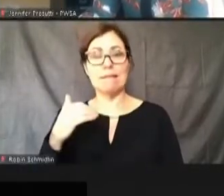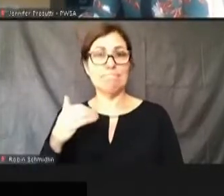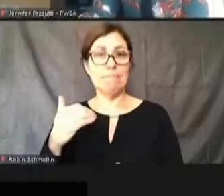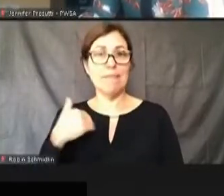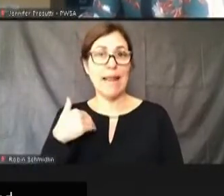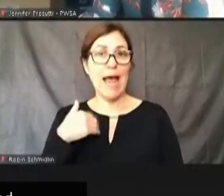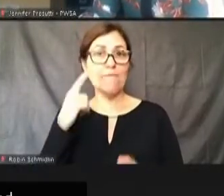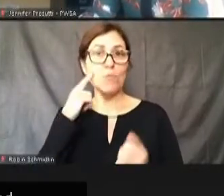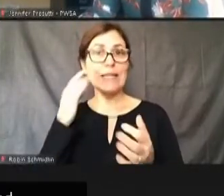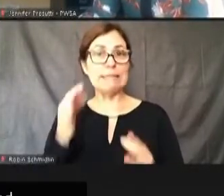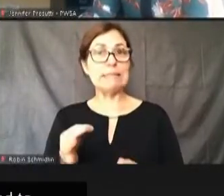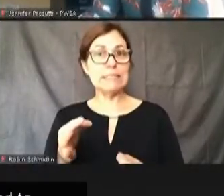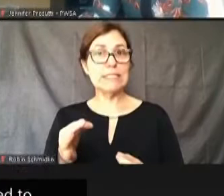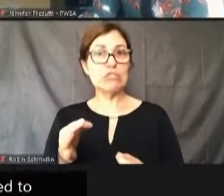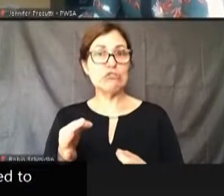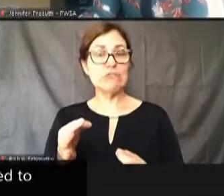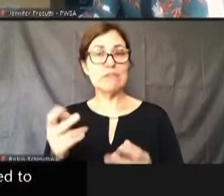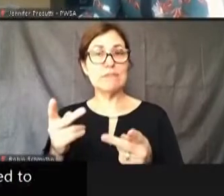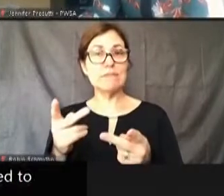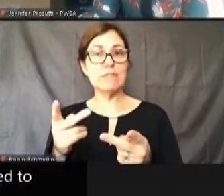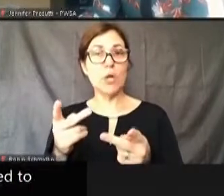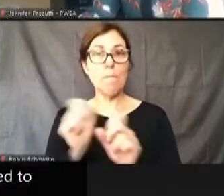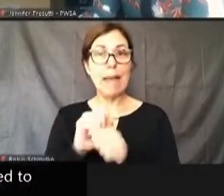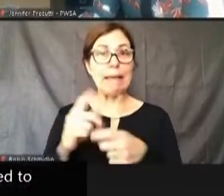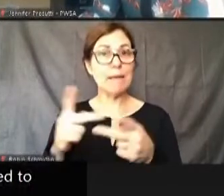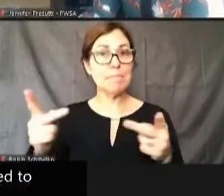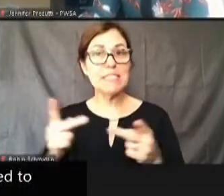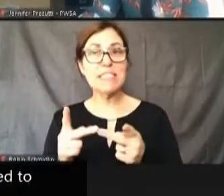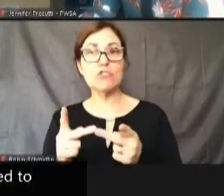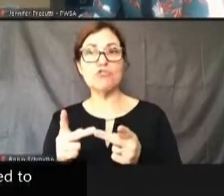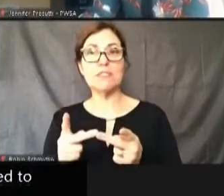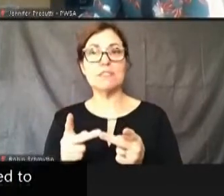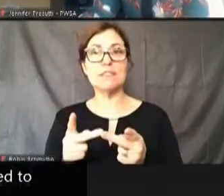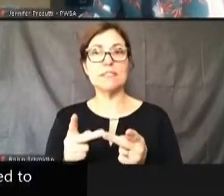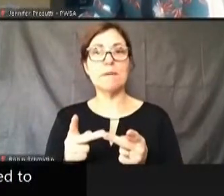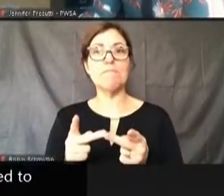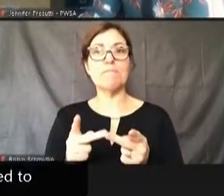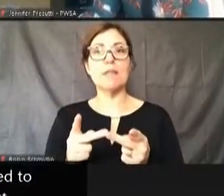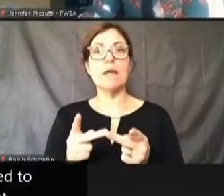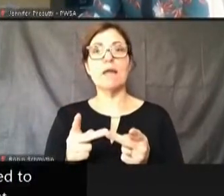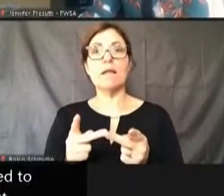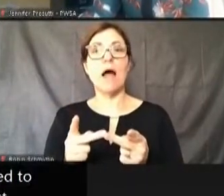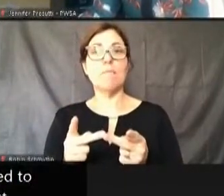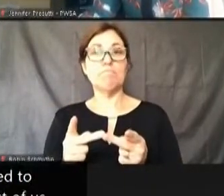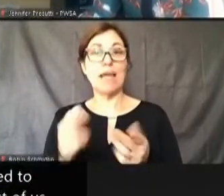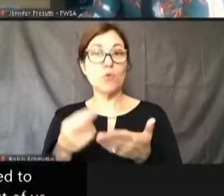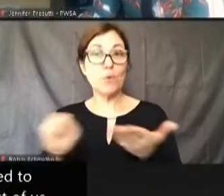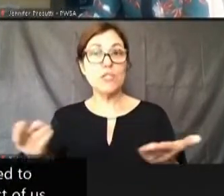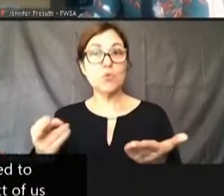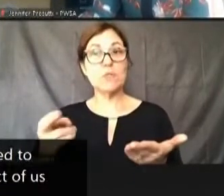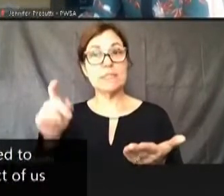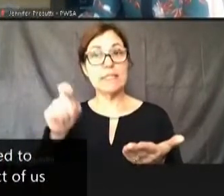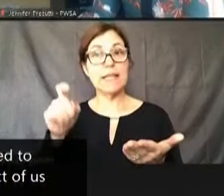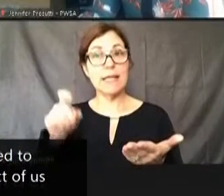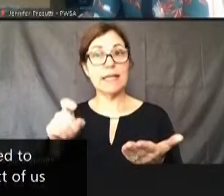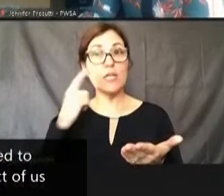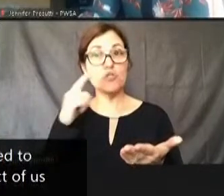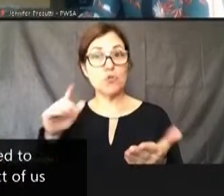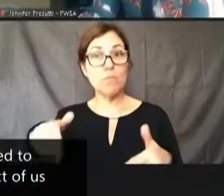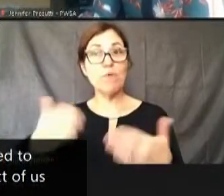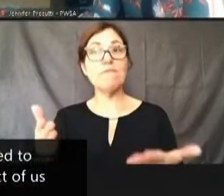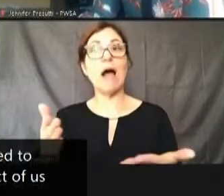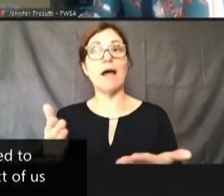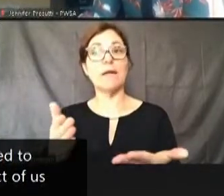they need to deliver the product that our customers expect of us and that they really deserve. And